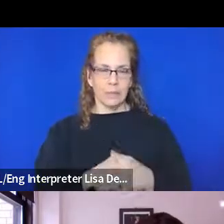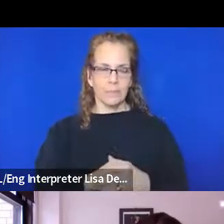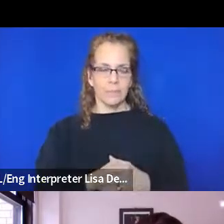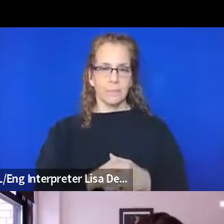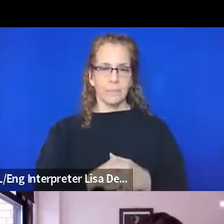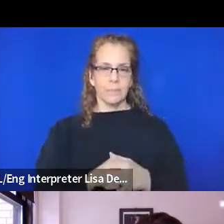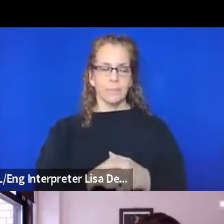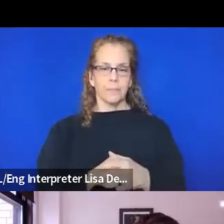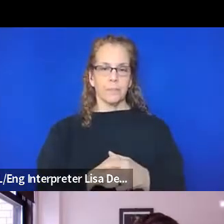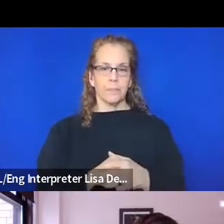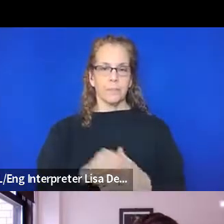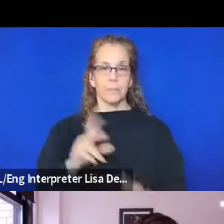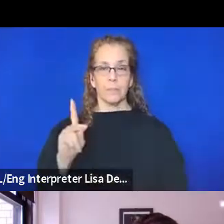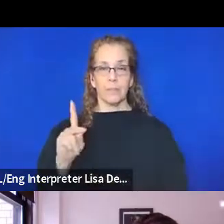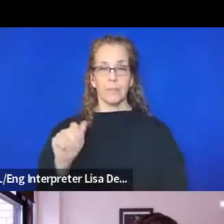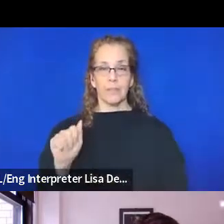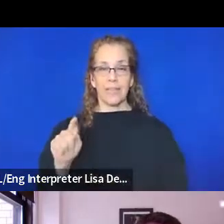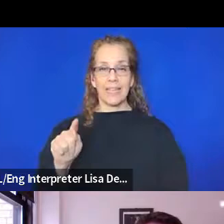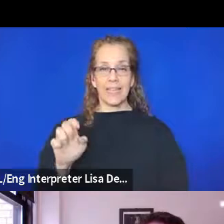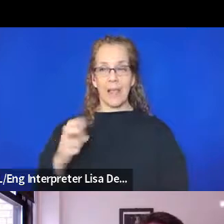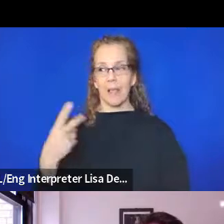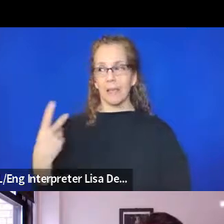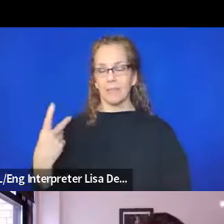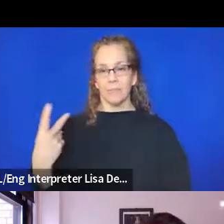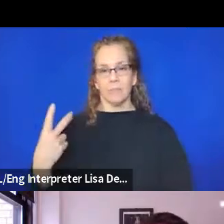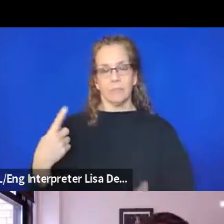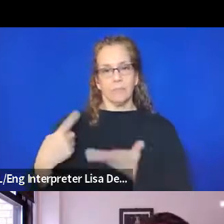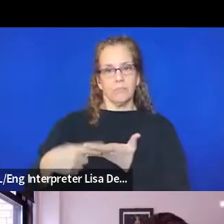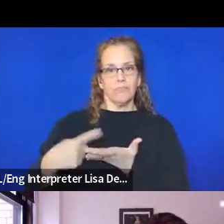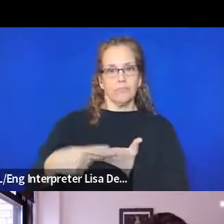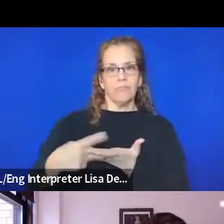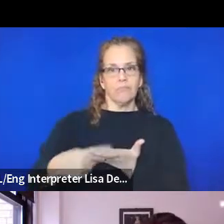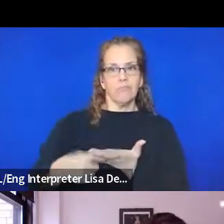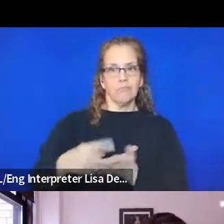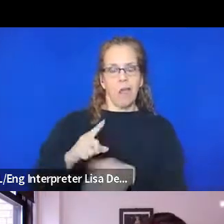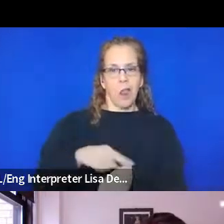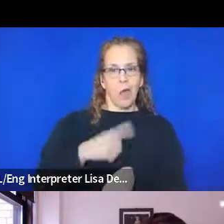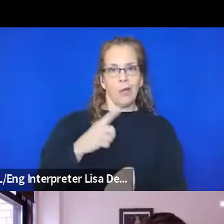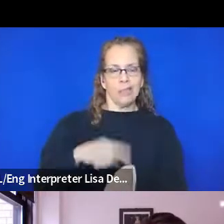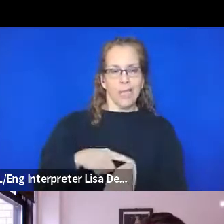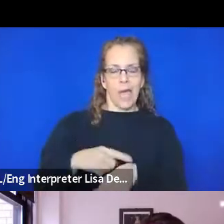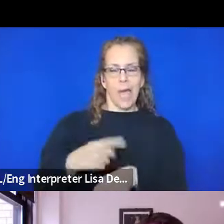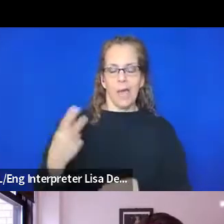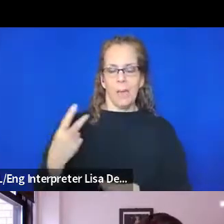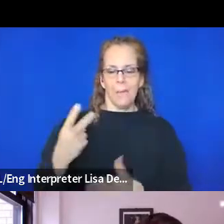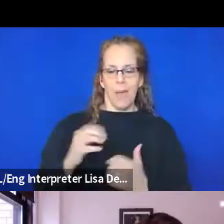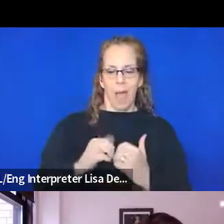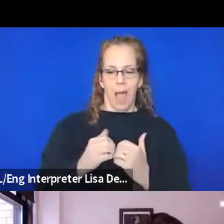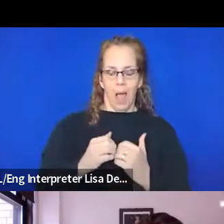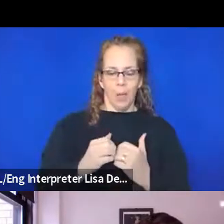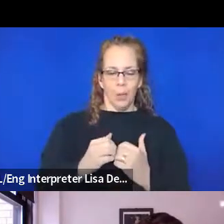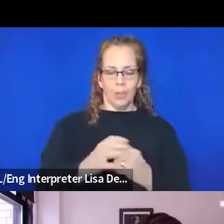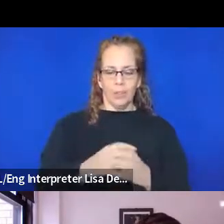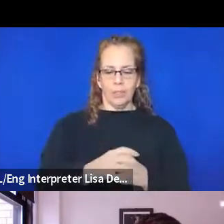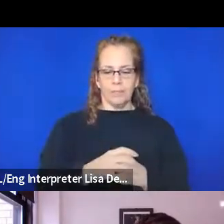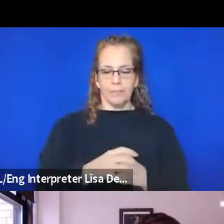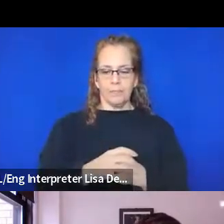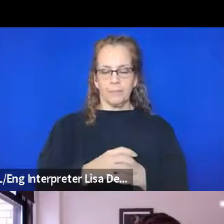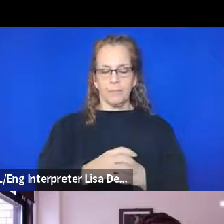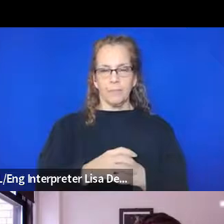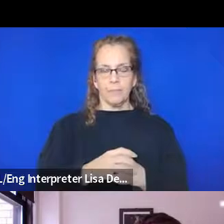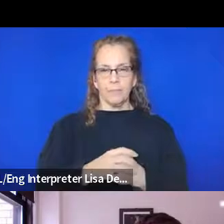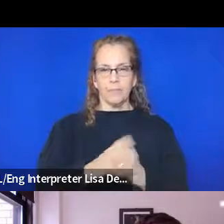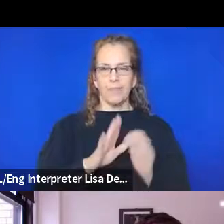and Kate and I have talked about this at length, like creating time, like a requirement of this new way